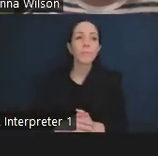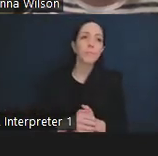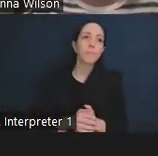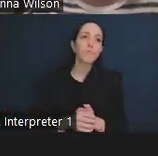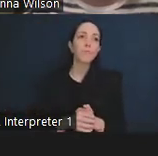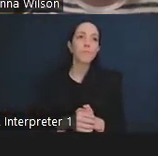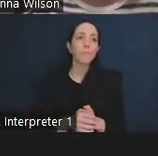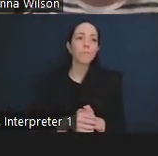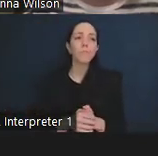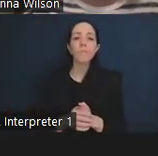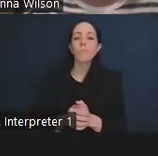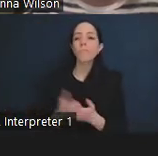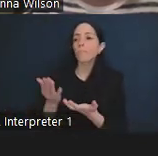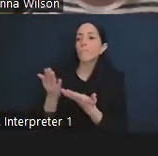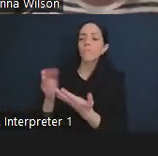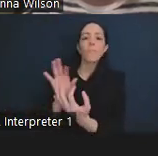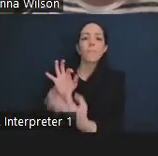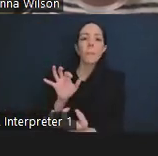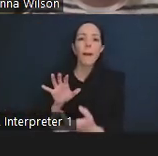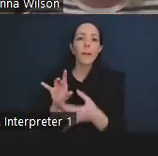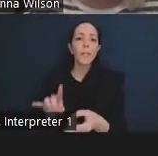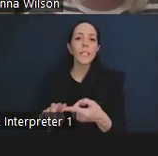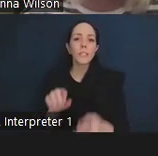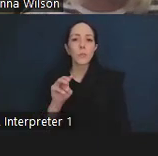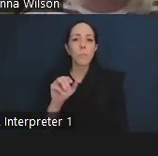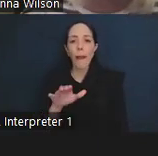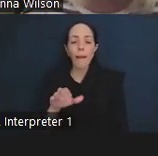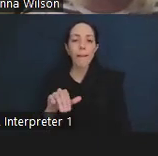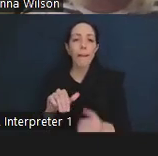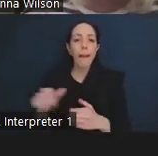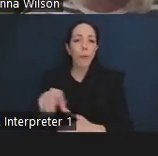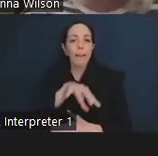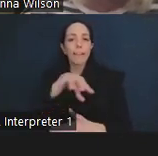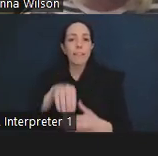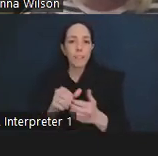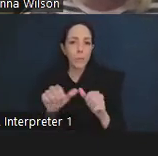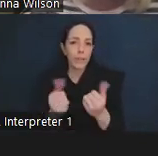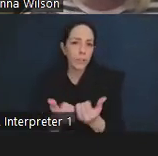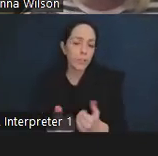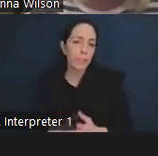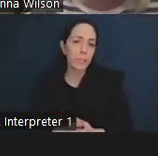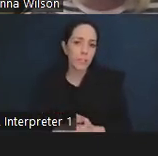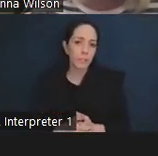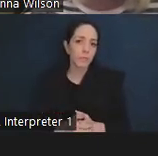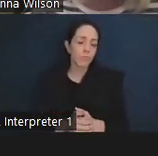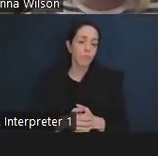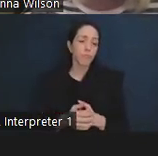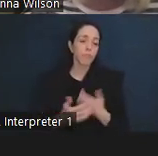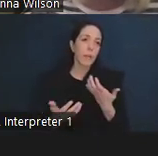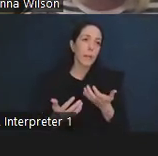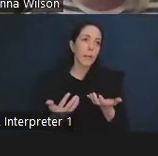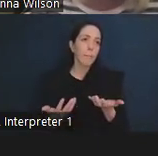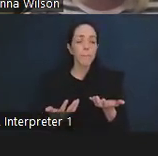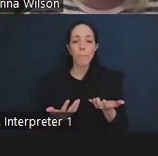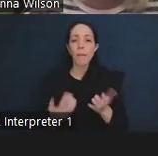the MAC should continue to engage the agency on, essentially asking the agency